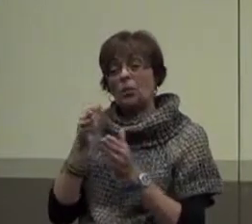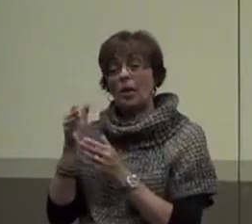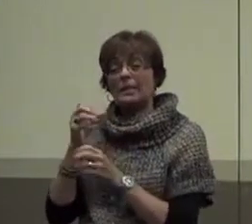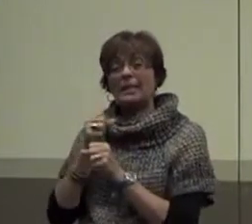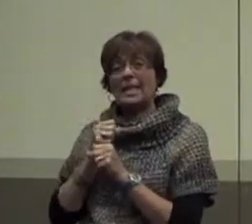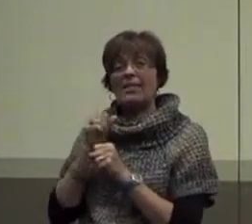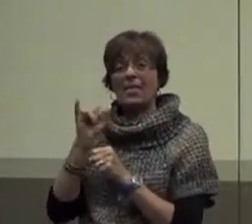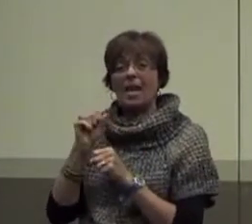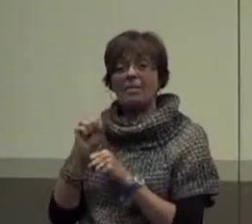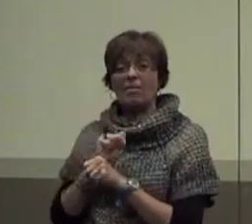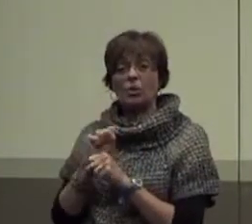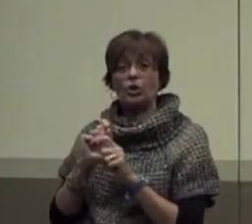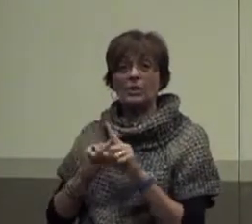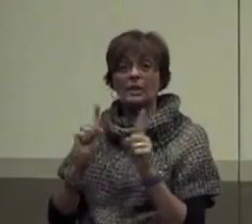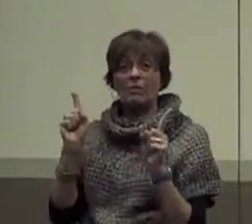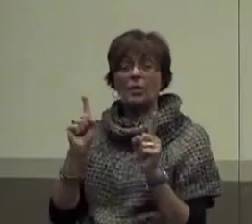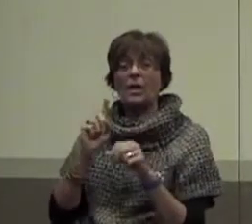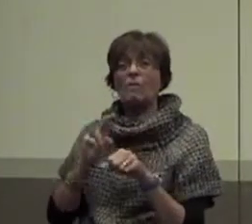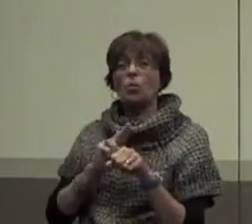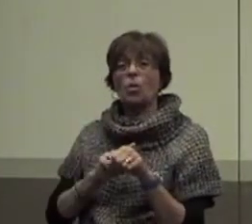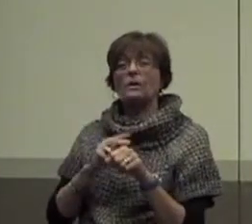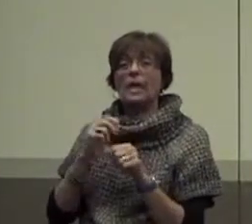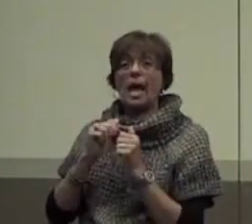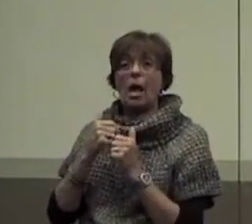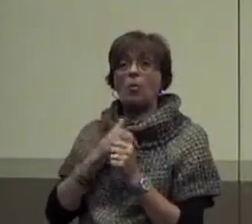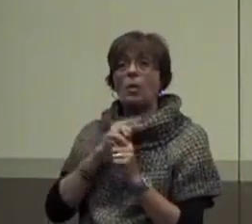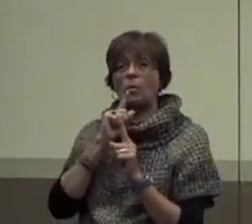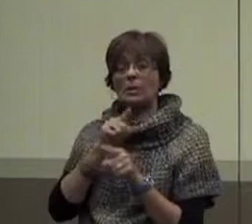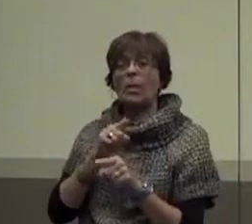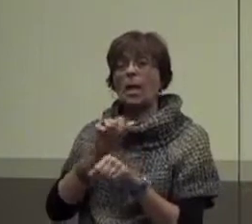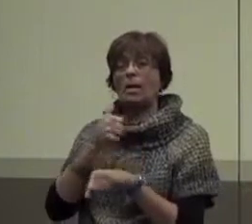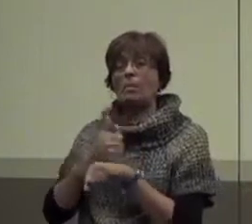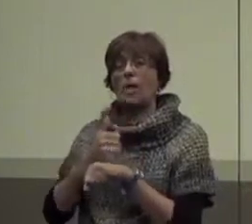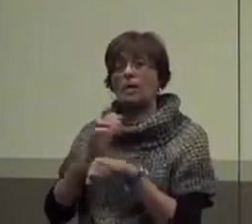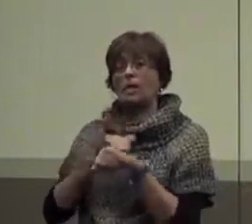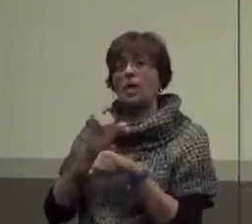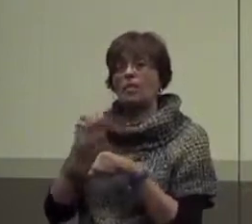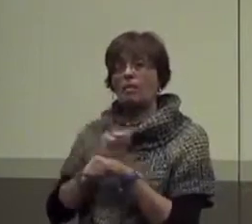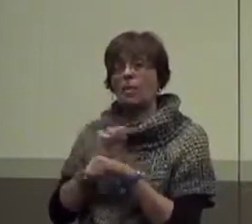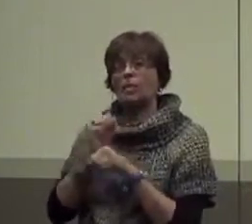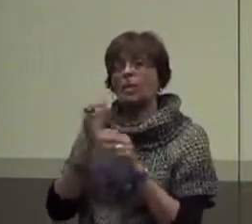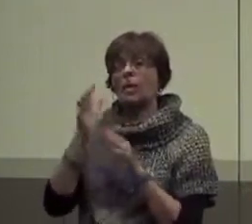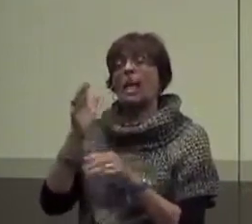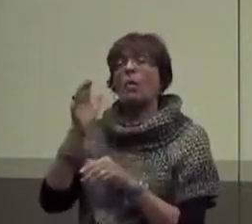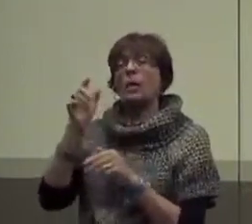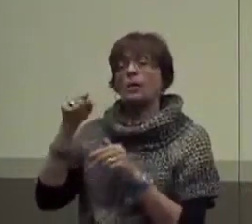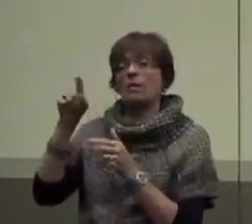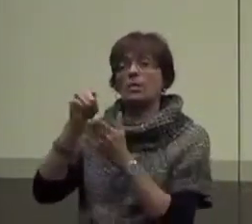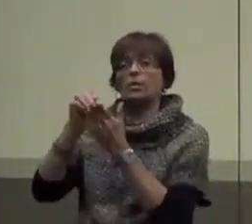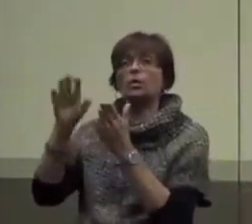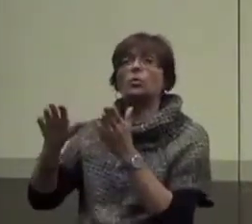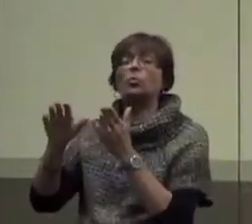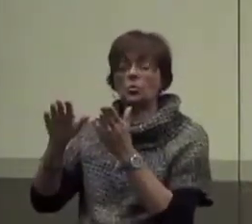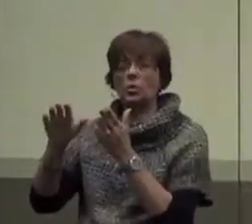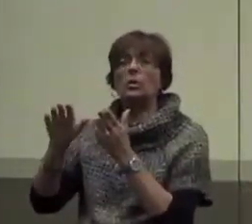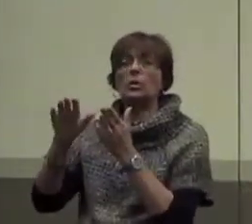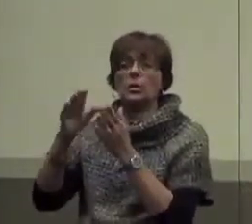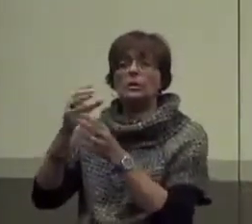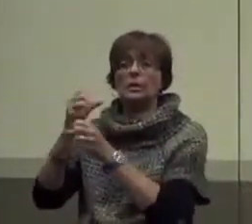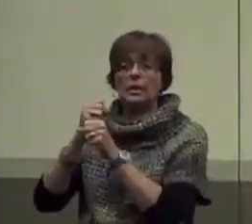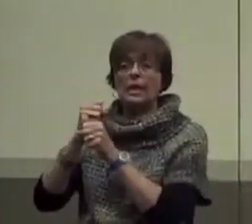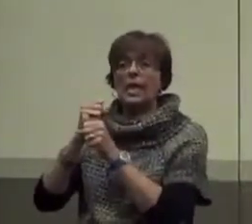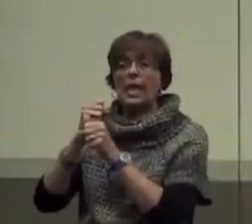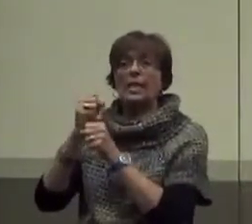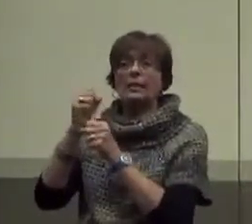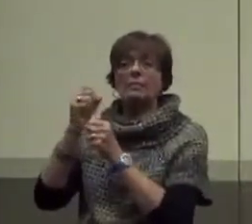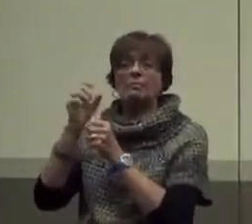that function differently? And of course, the way that we respond based on the function and allowing the student to get